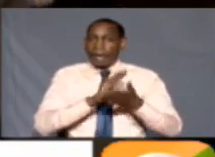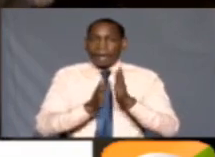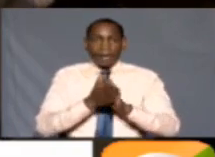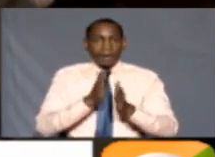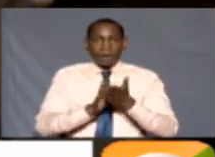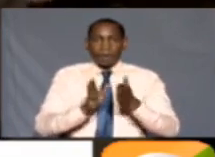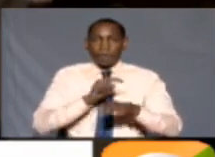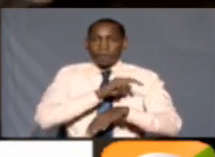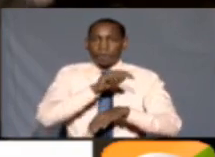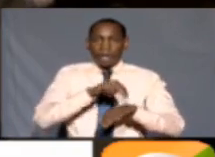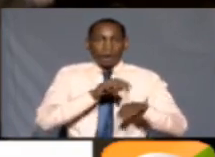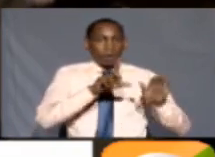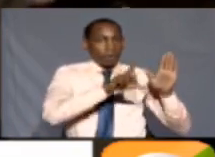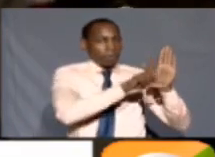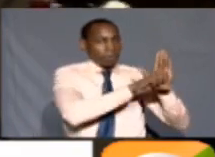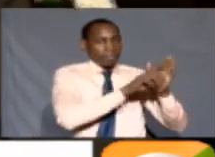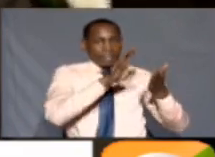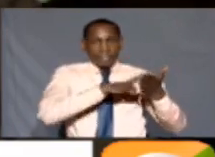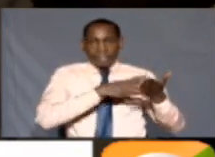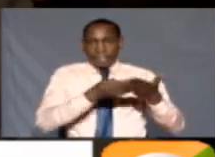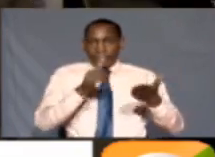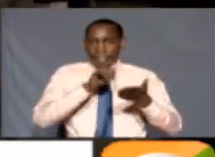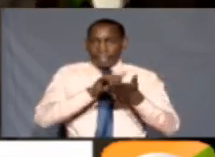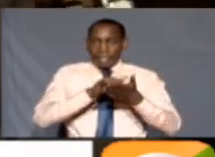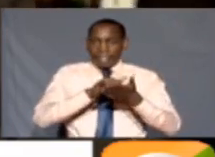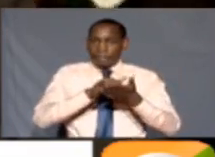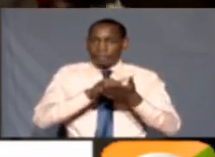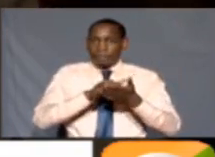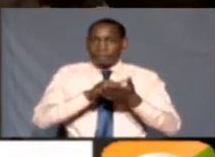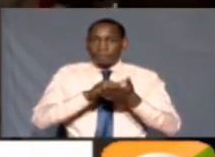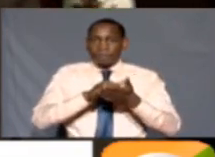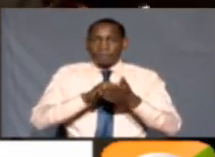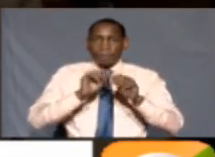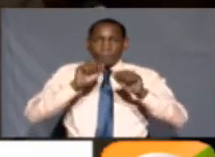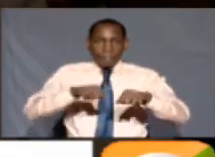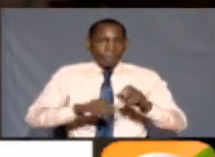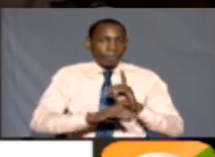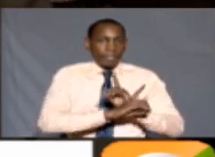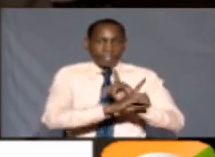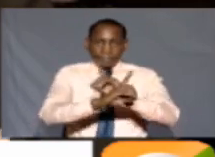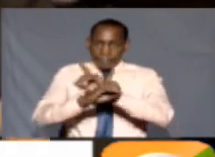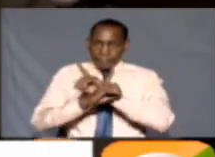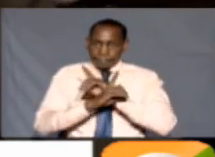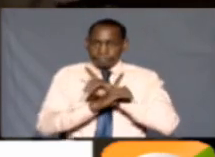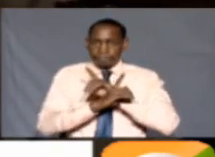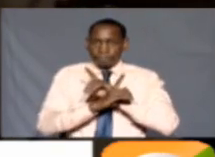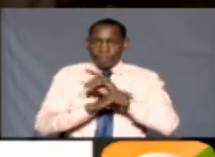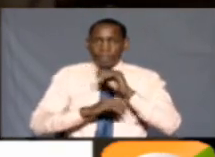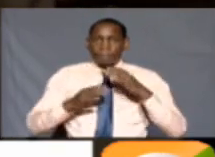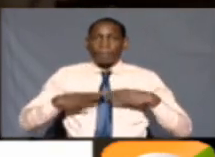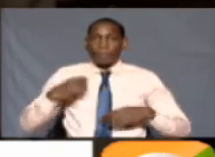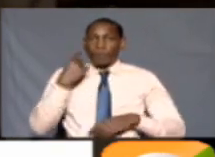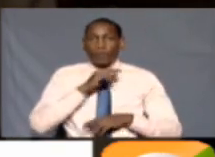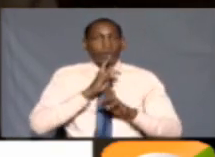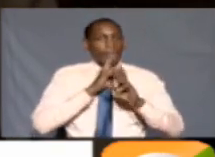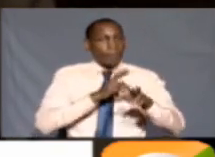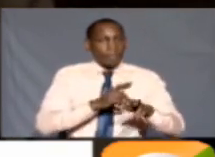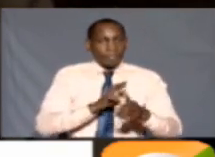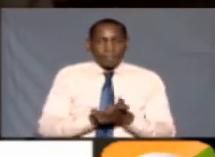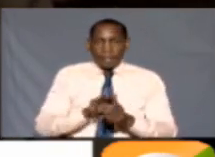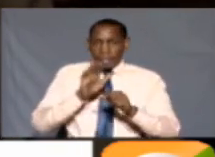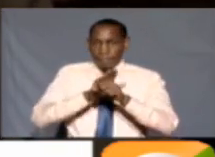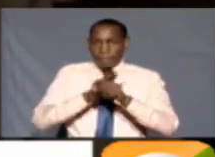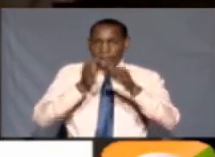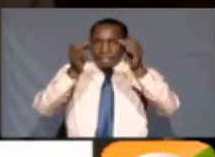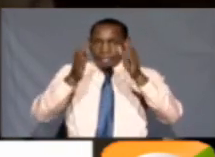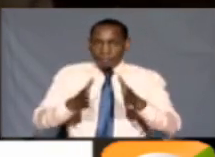a national legal framework that's appropriate to defend all the whistleblowers. So a lot of